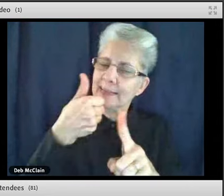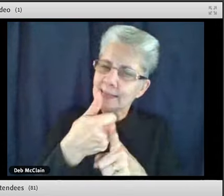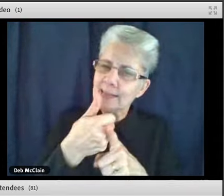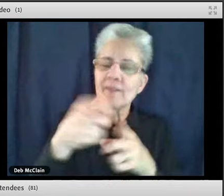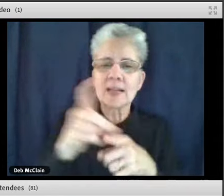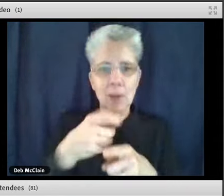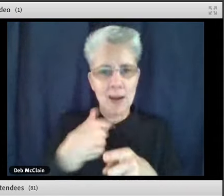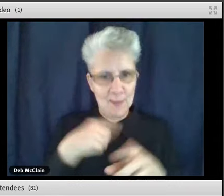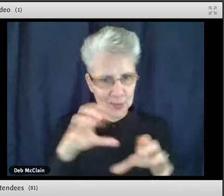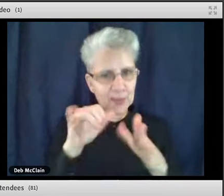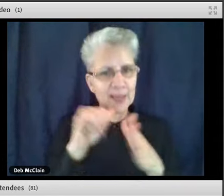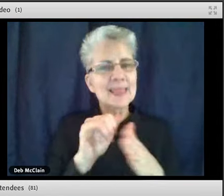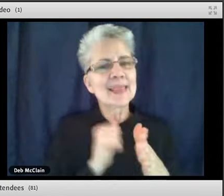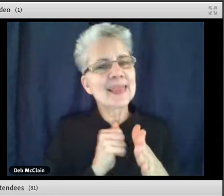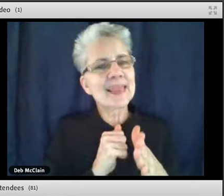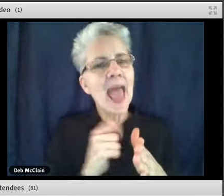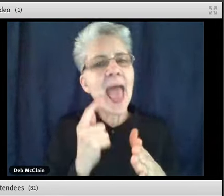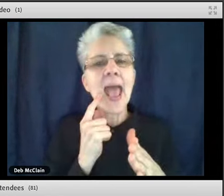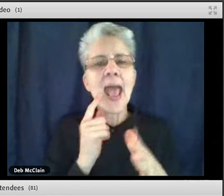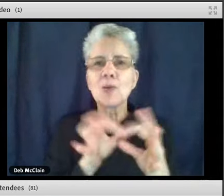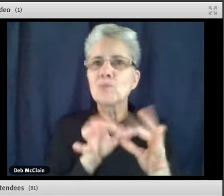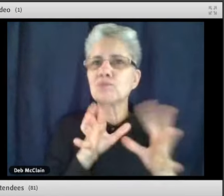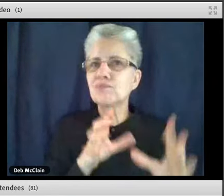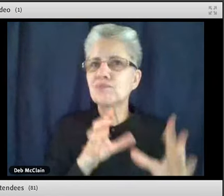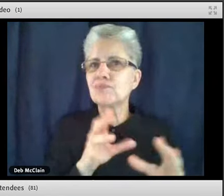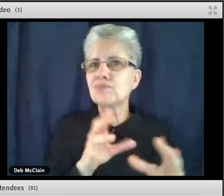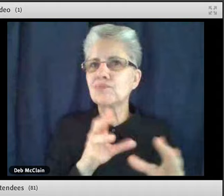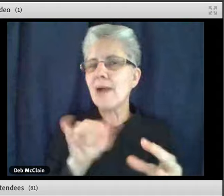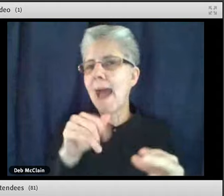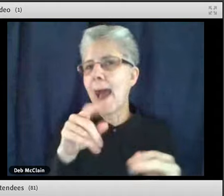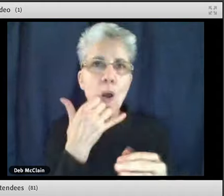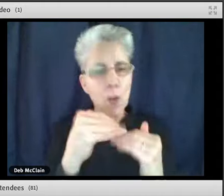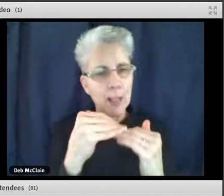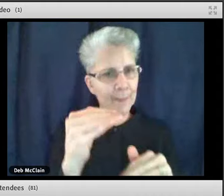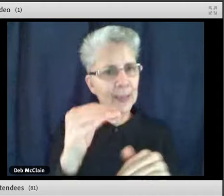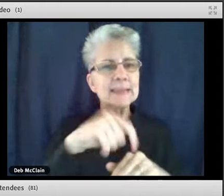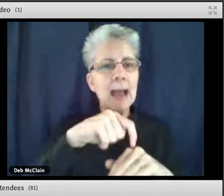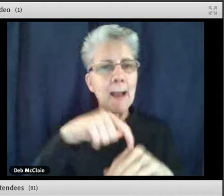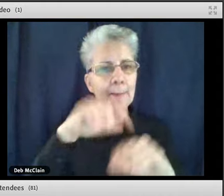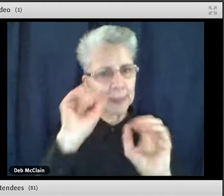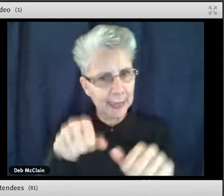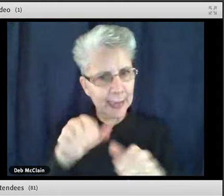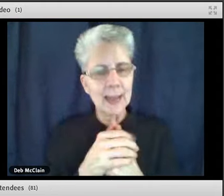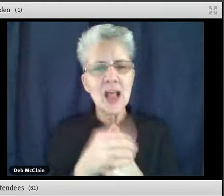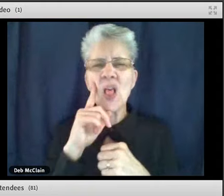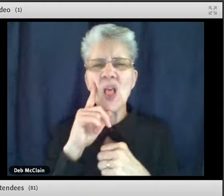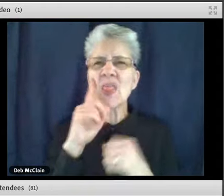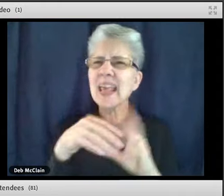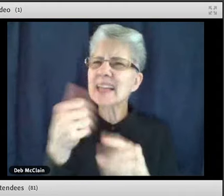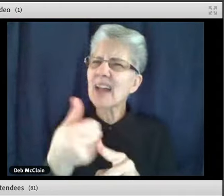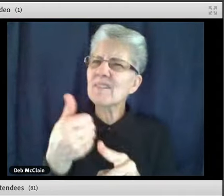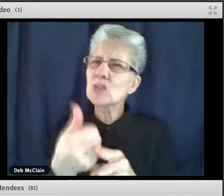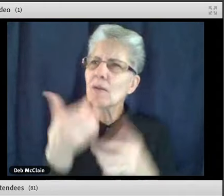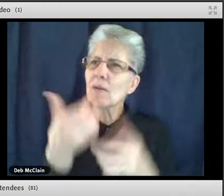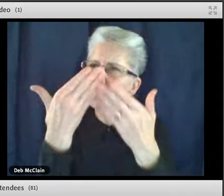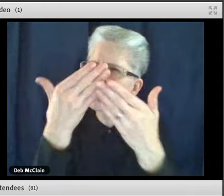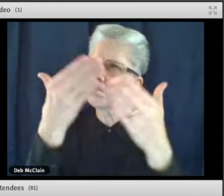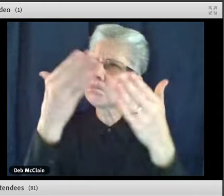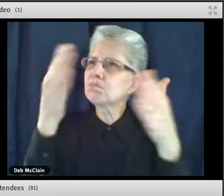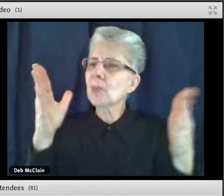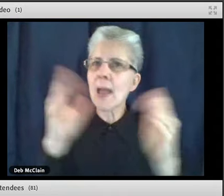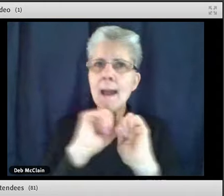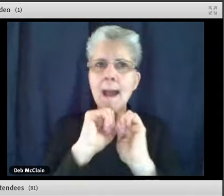like that. How can you help others? Don't forget about yourself. In this time, self-care is really important. You